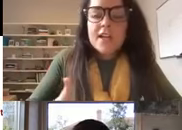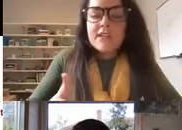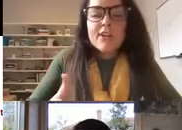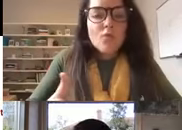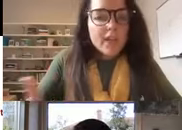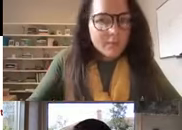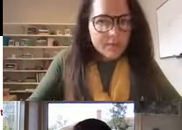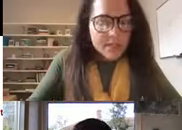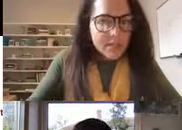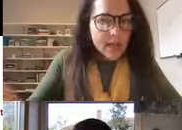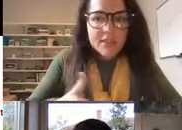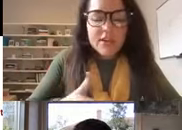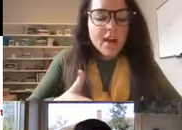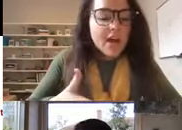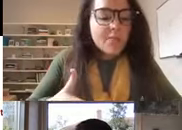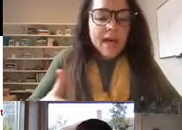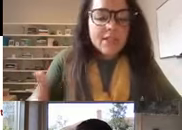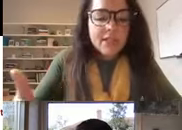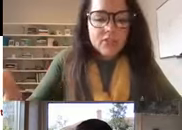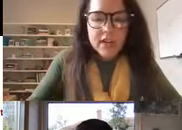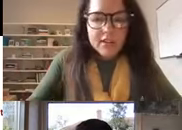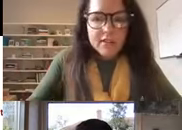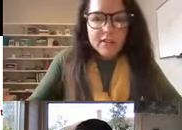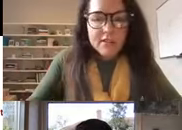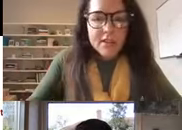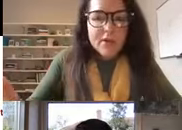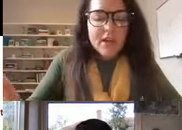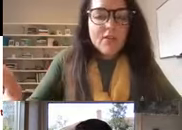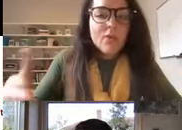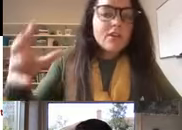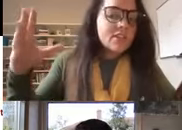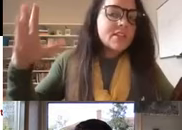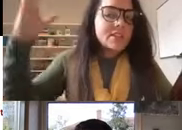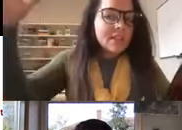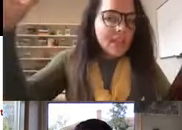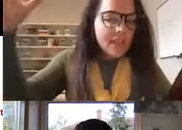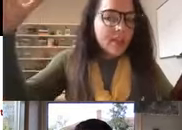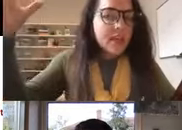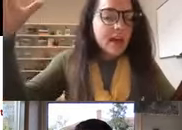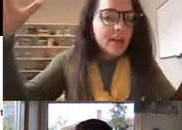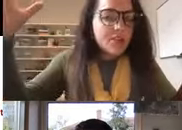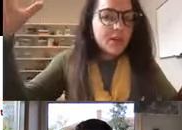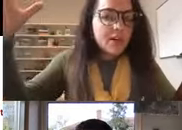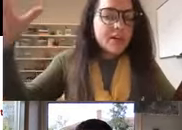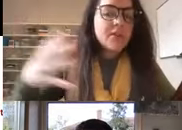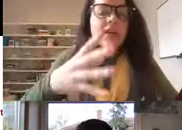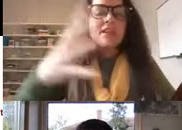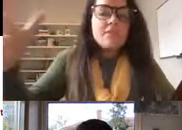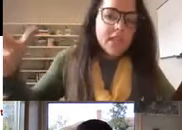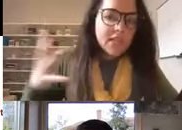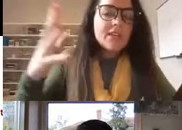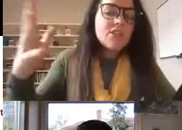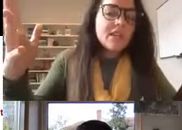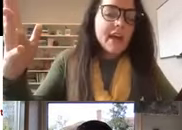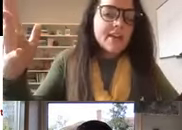not whims and these are not passing trends, but we're just seeing the iceberg because